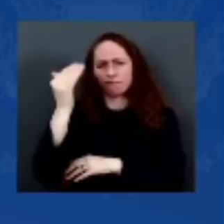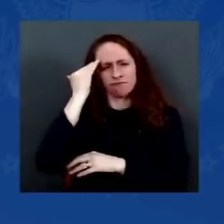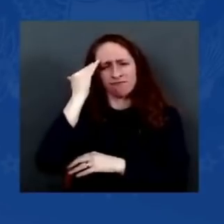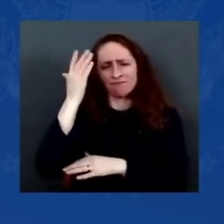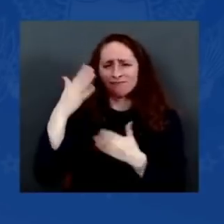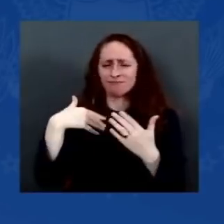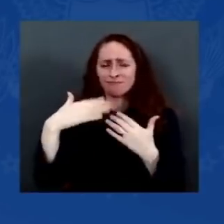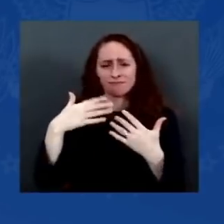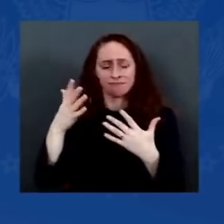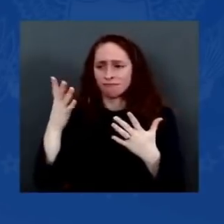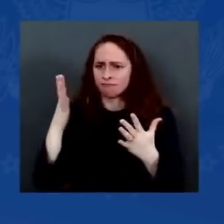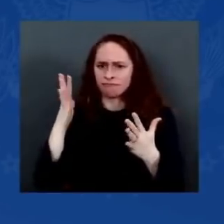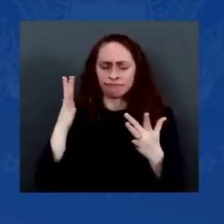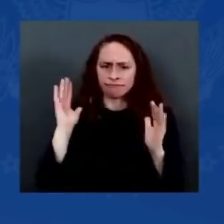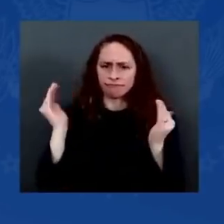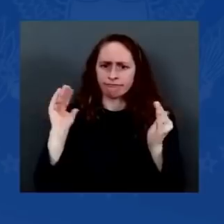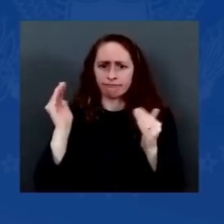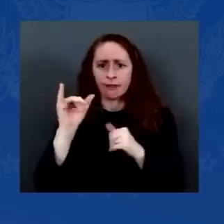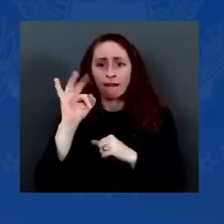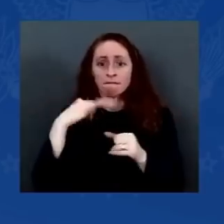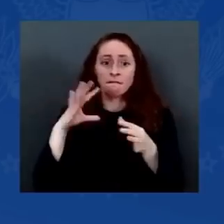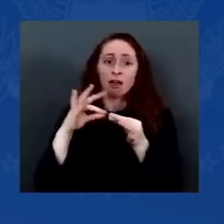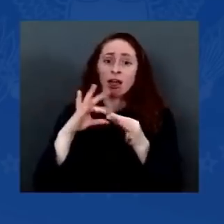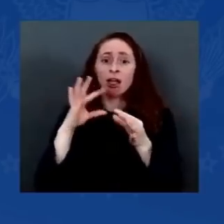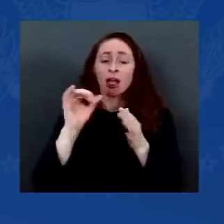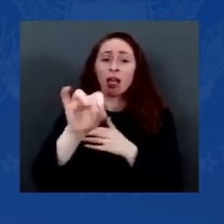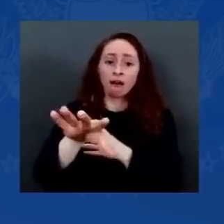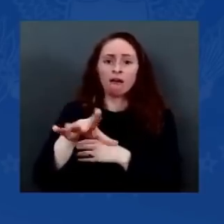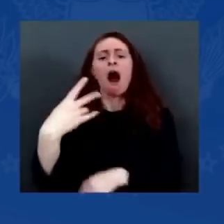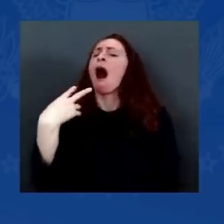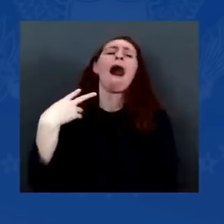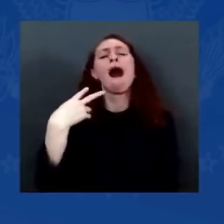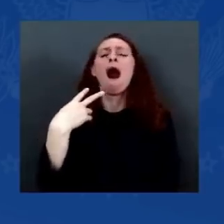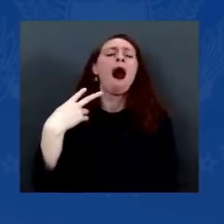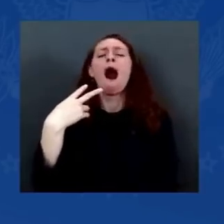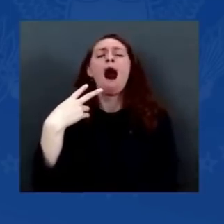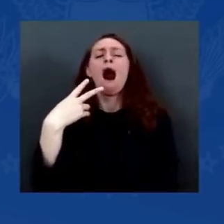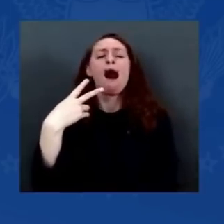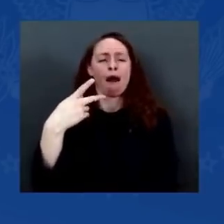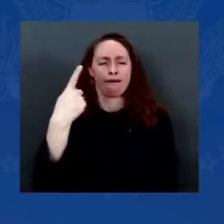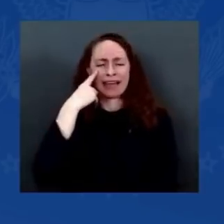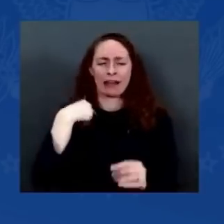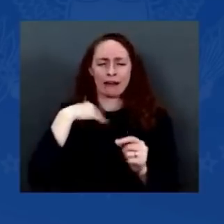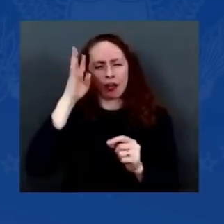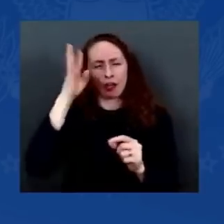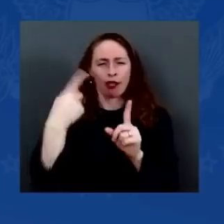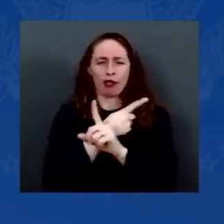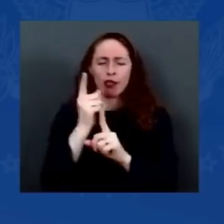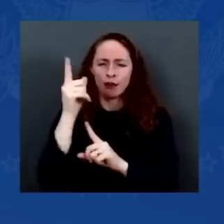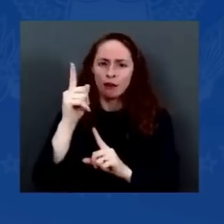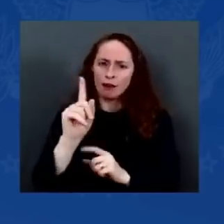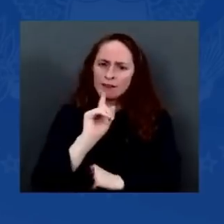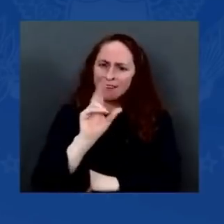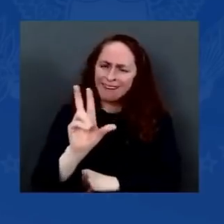to it. But that's what it did. Now, we don't know what's going to happen from here. It looks there's some evidence that in South Africa,